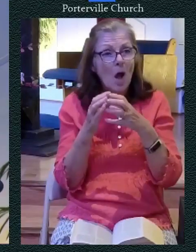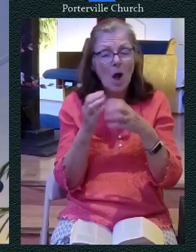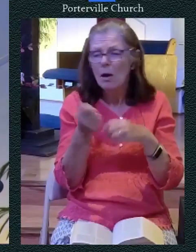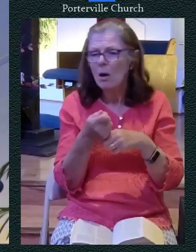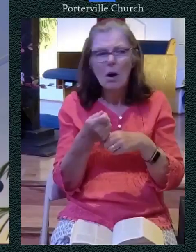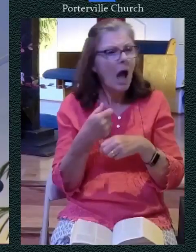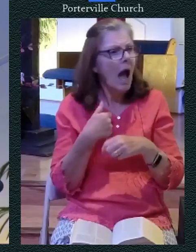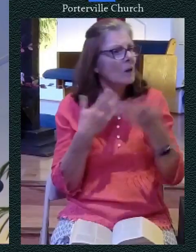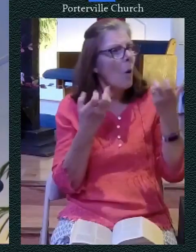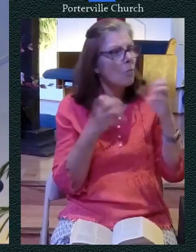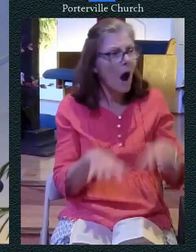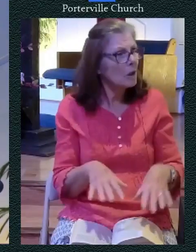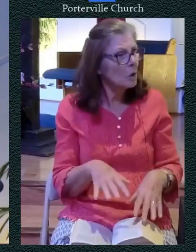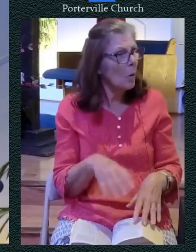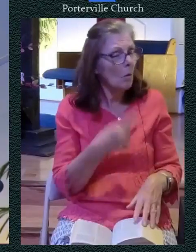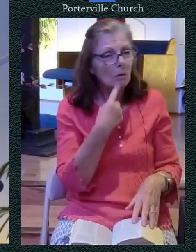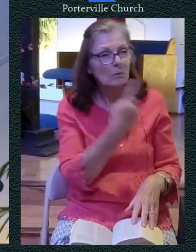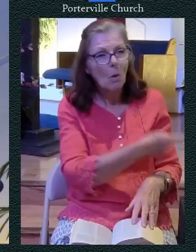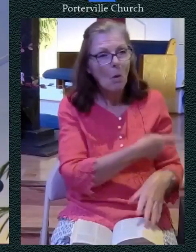to.